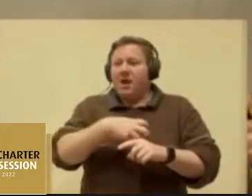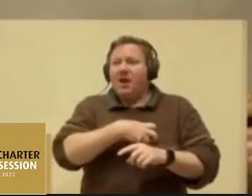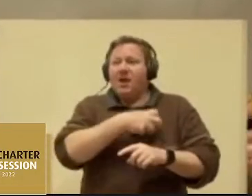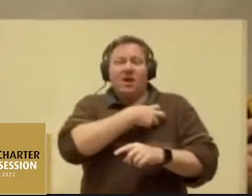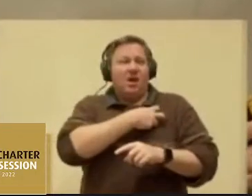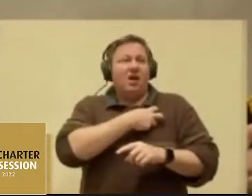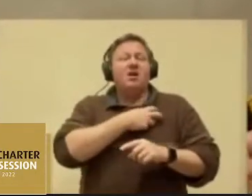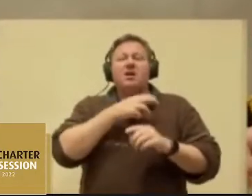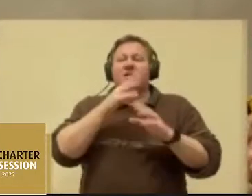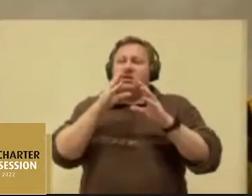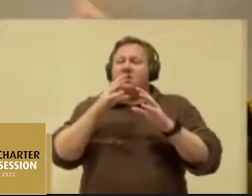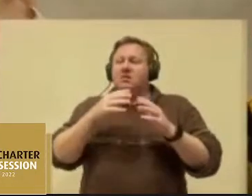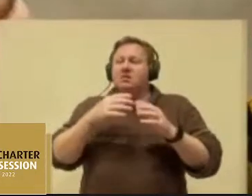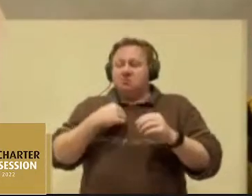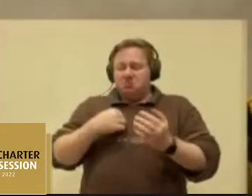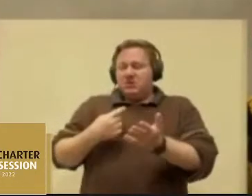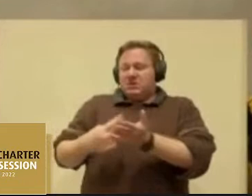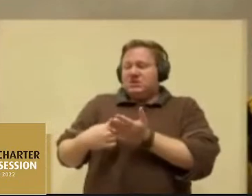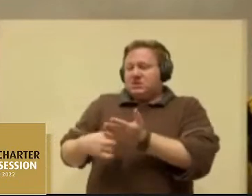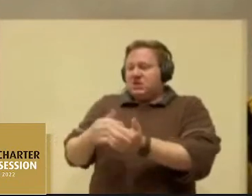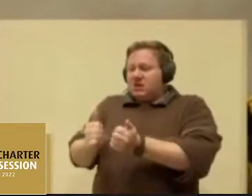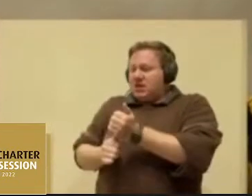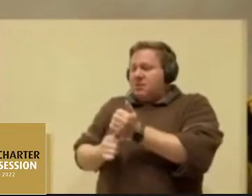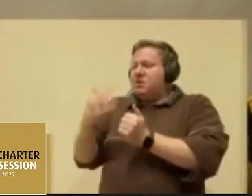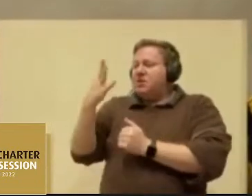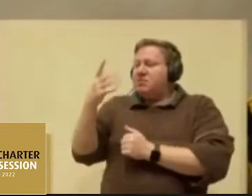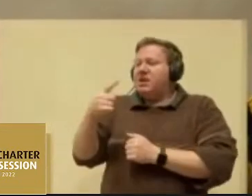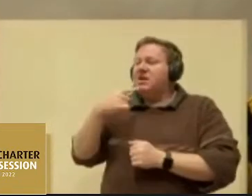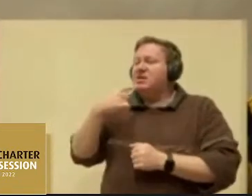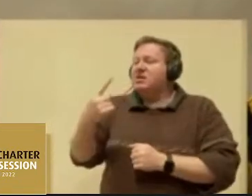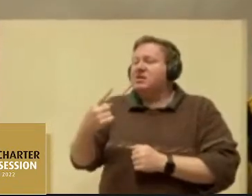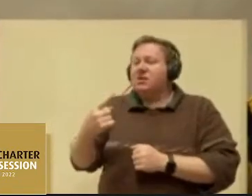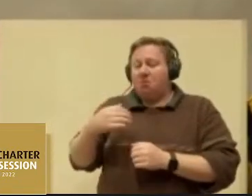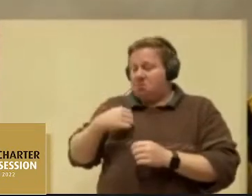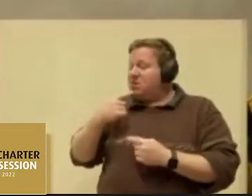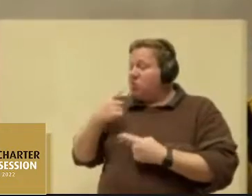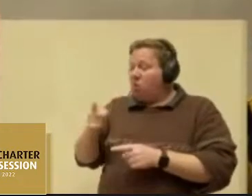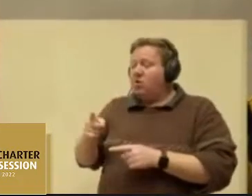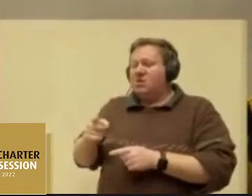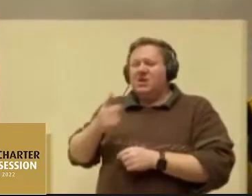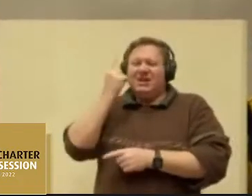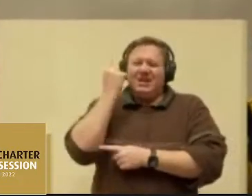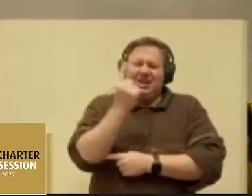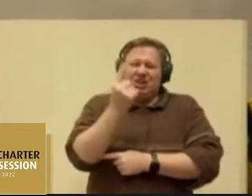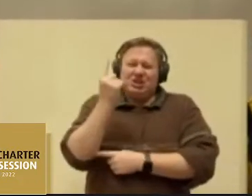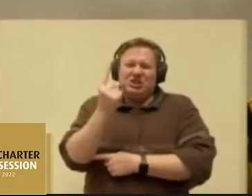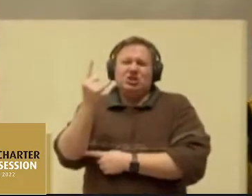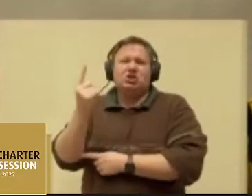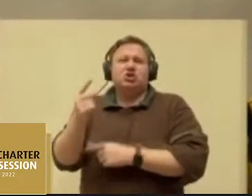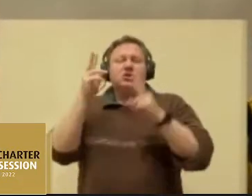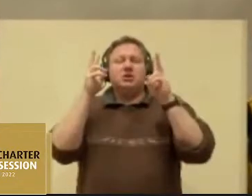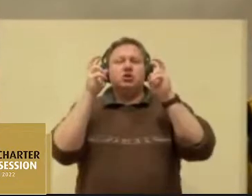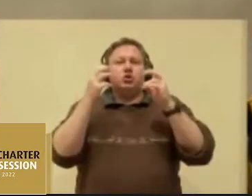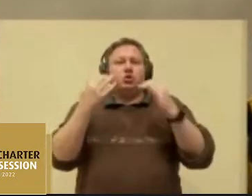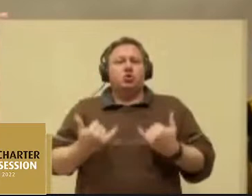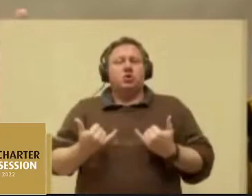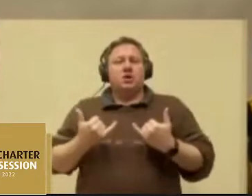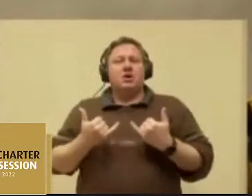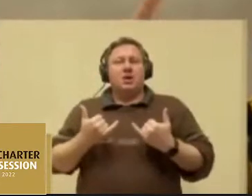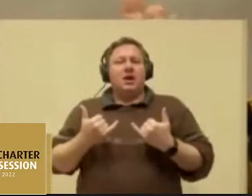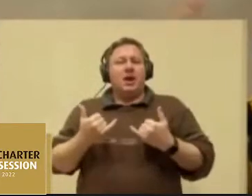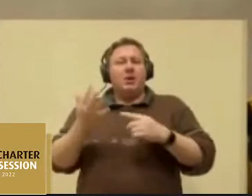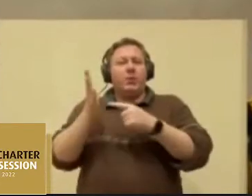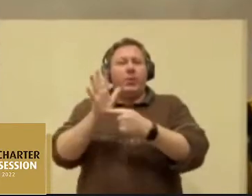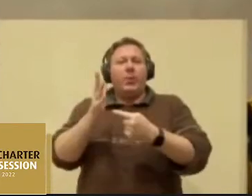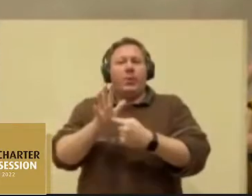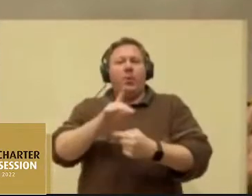spoke to the deputy speaker i say please take note of each and every issue that are raised here so